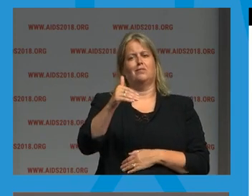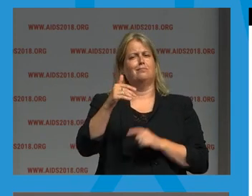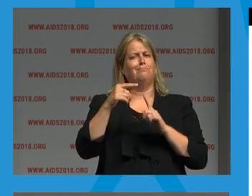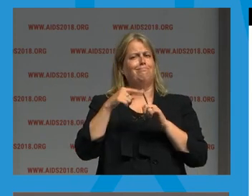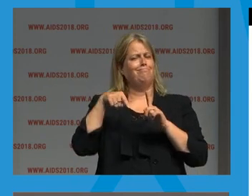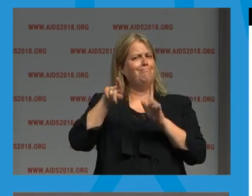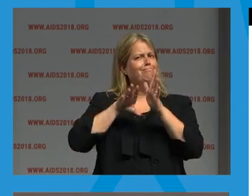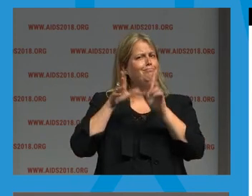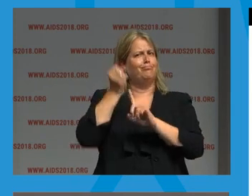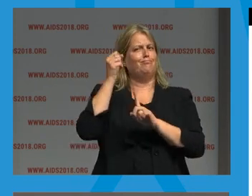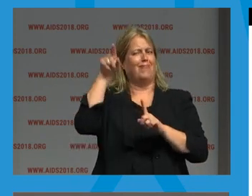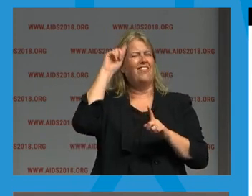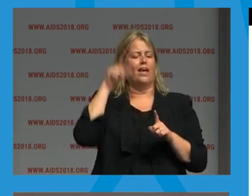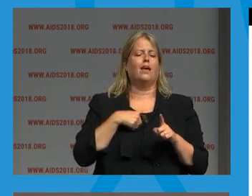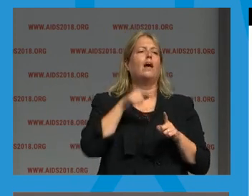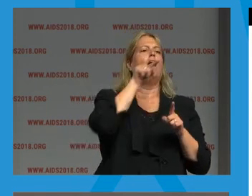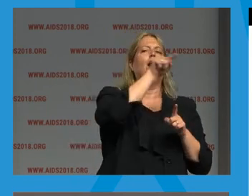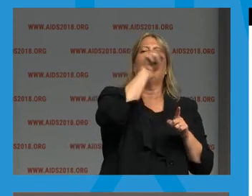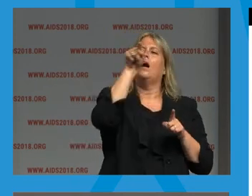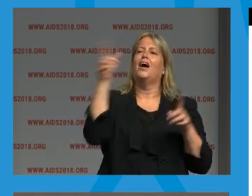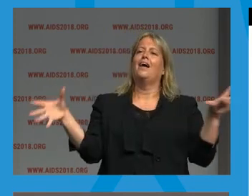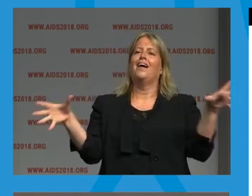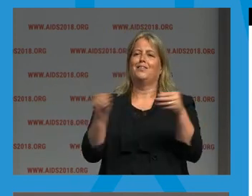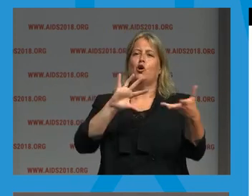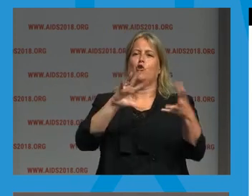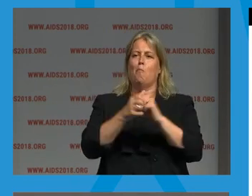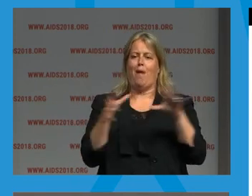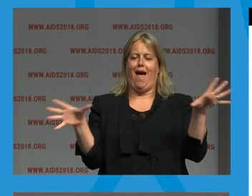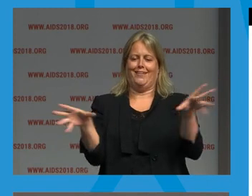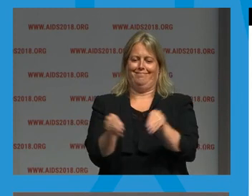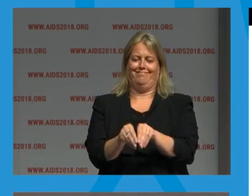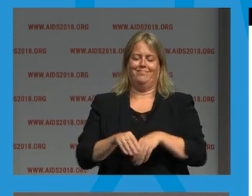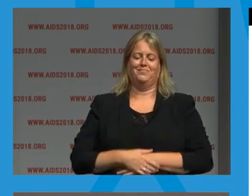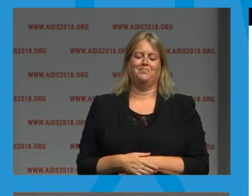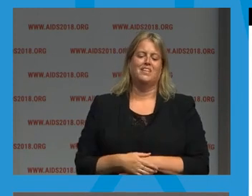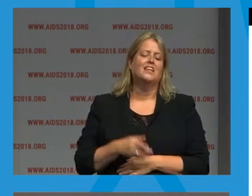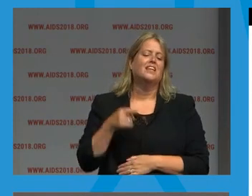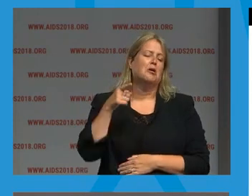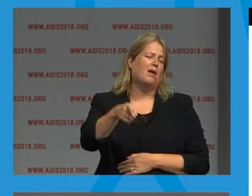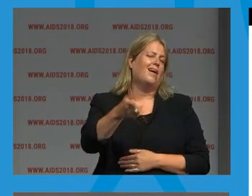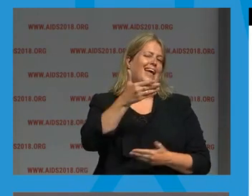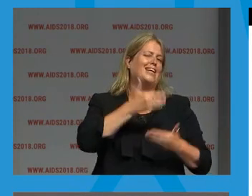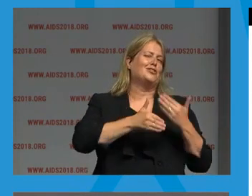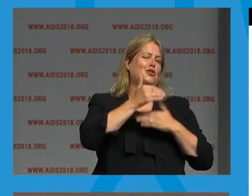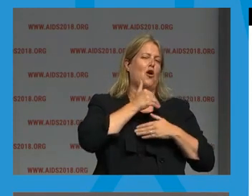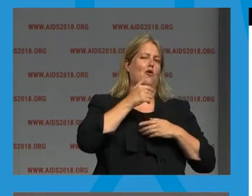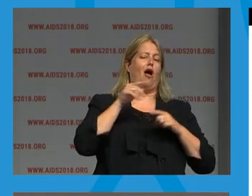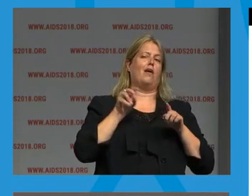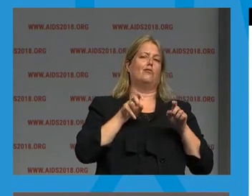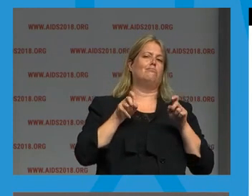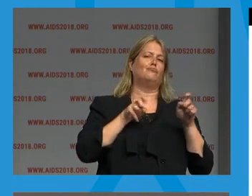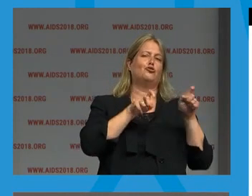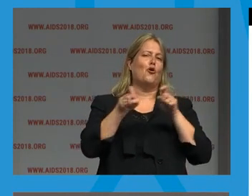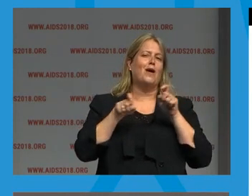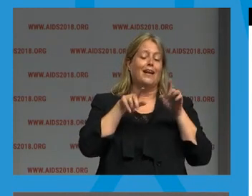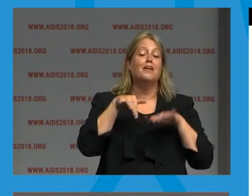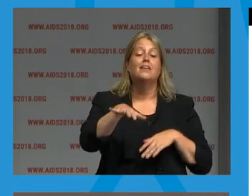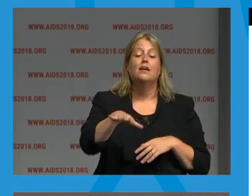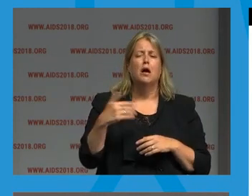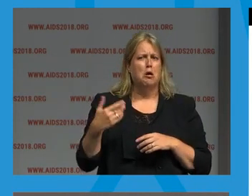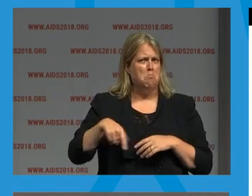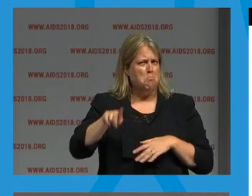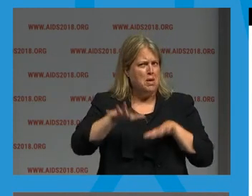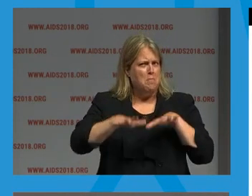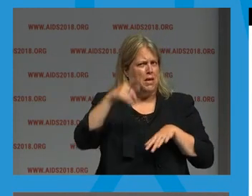is combinations of antibodies. So let's take a little bit historical journey. You may remember in the early years